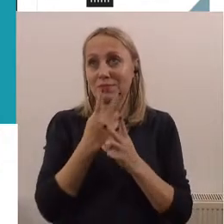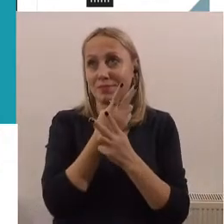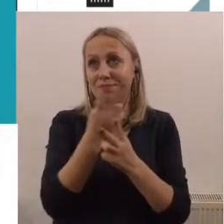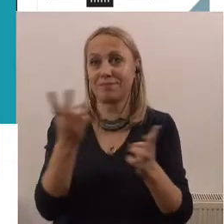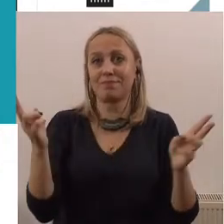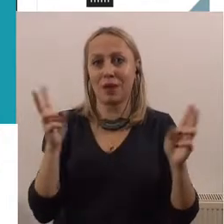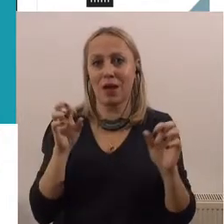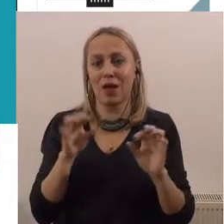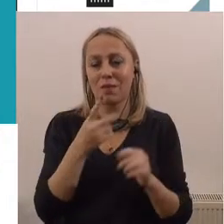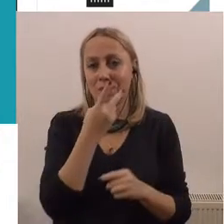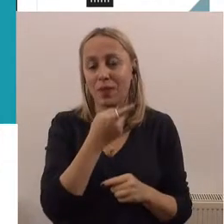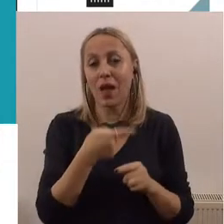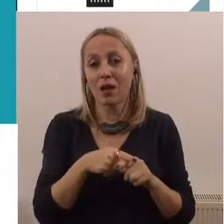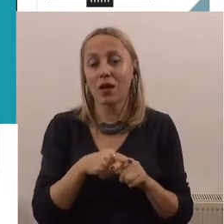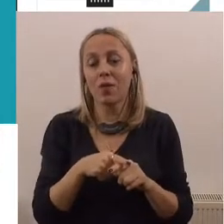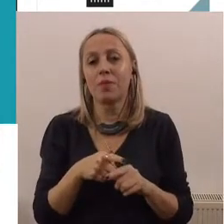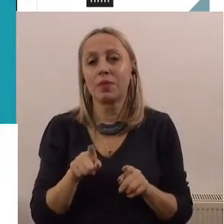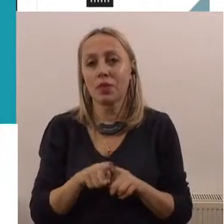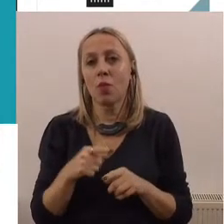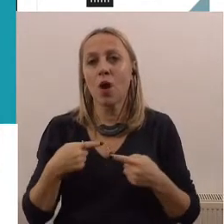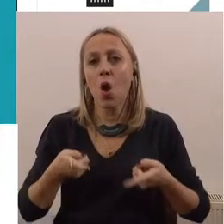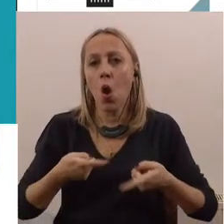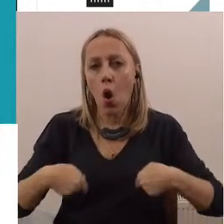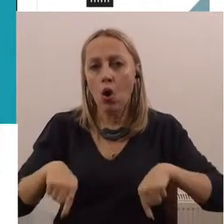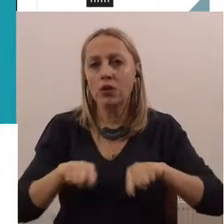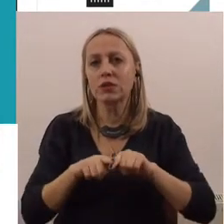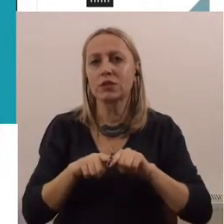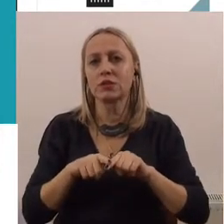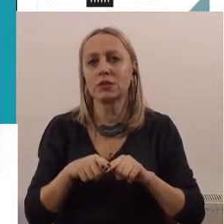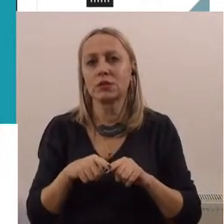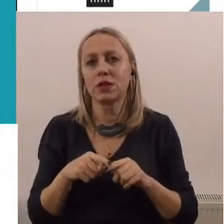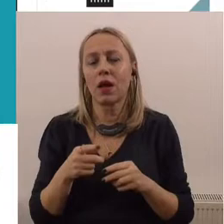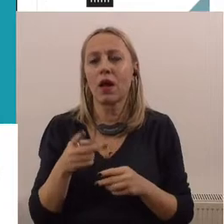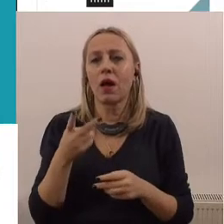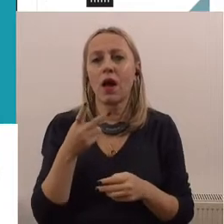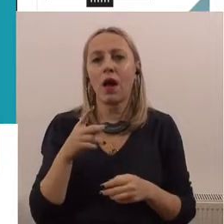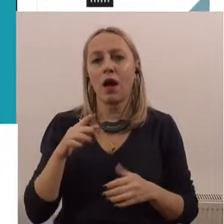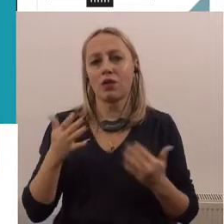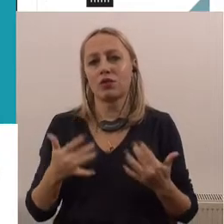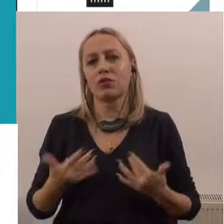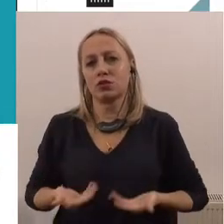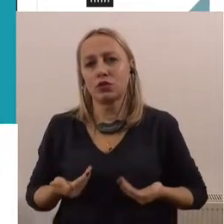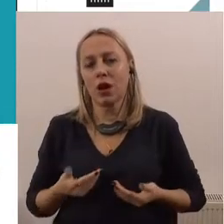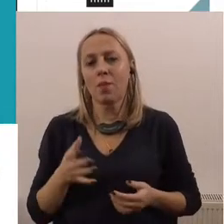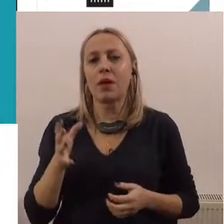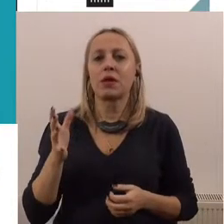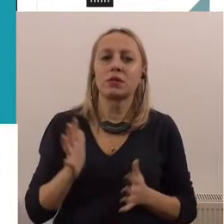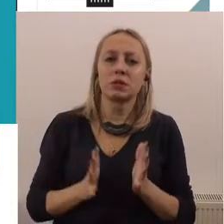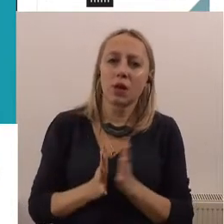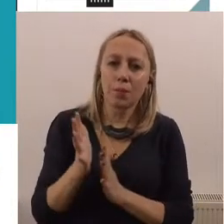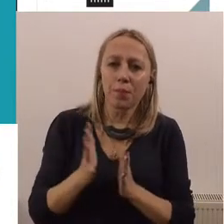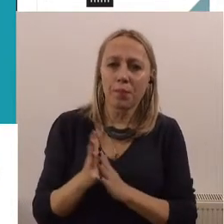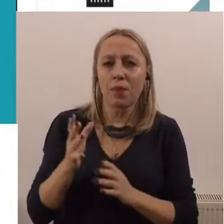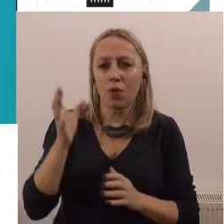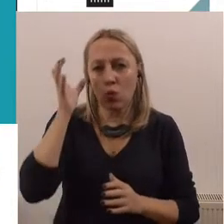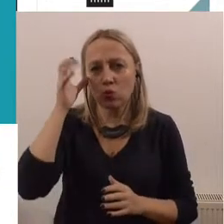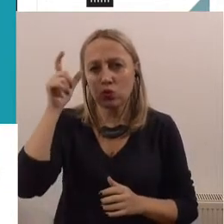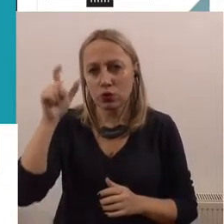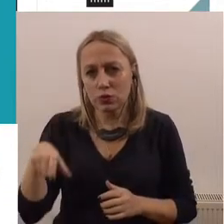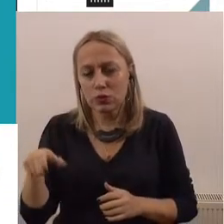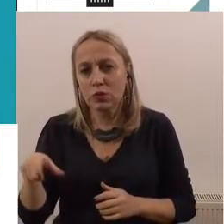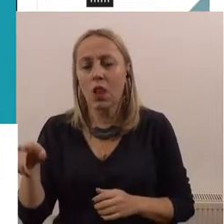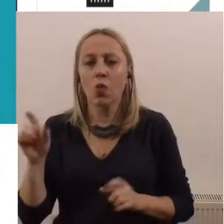observation together with botanics. So we observe different species. Yeah, I could say